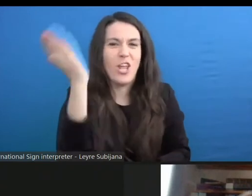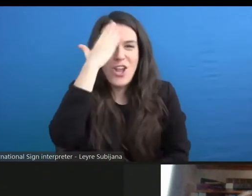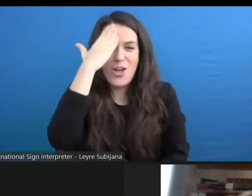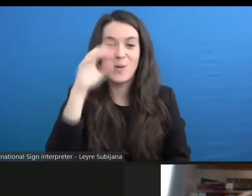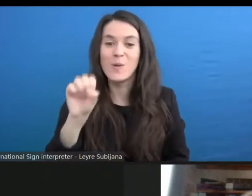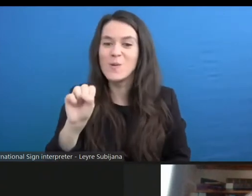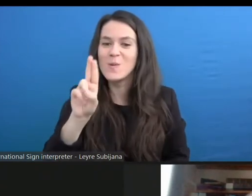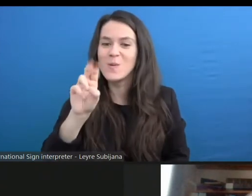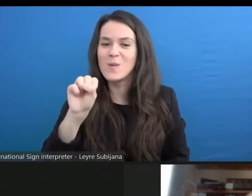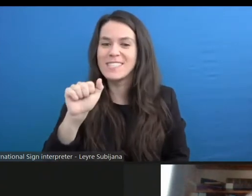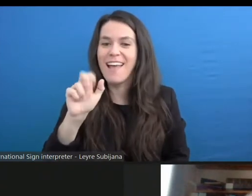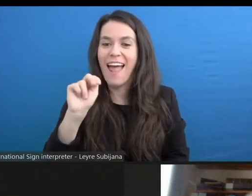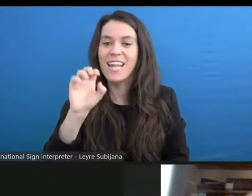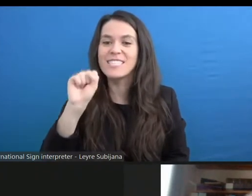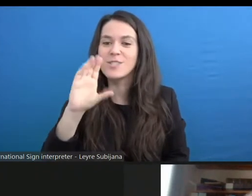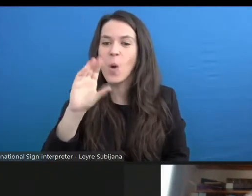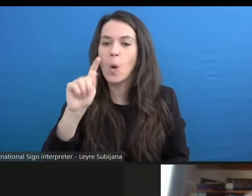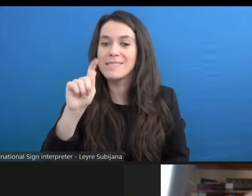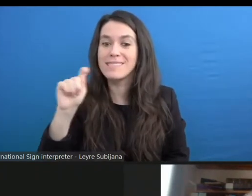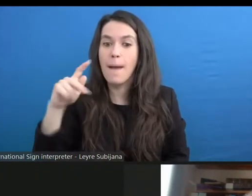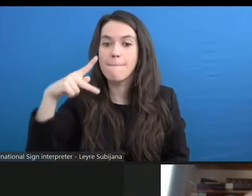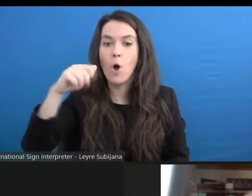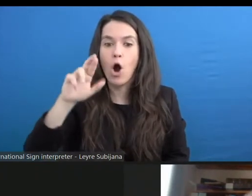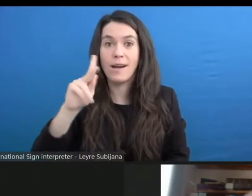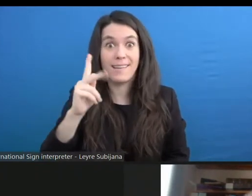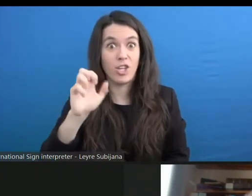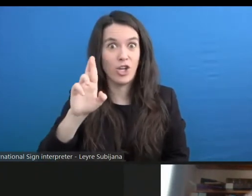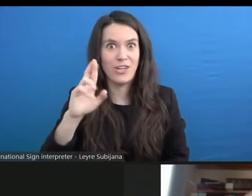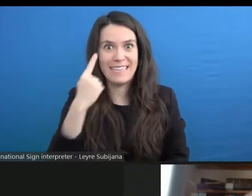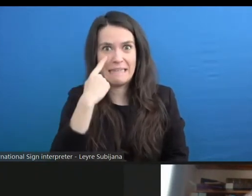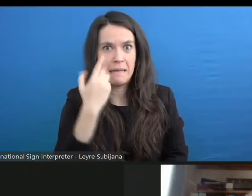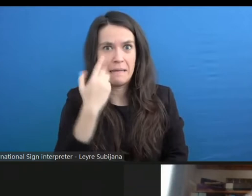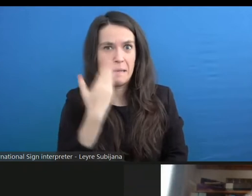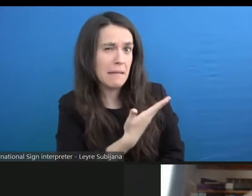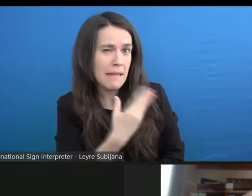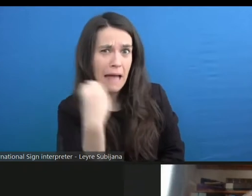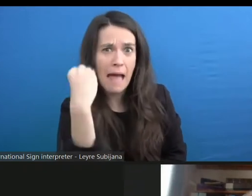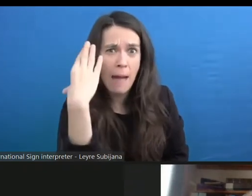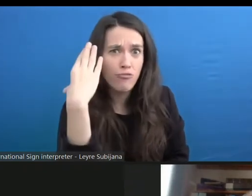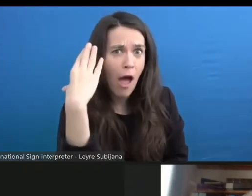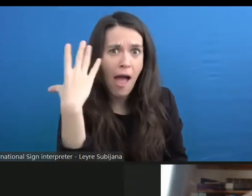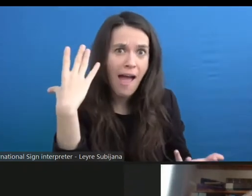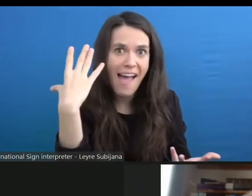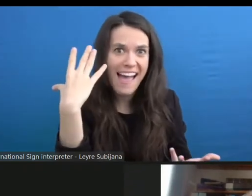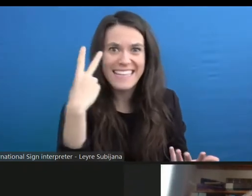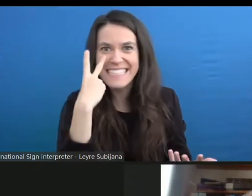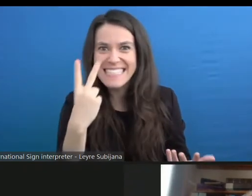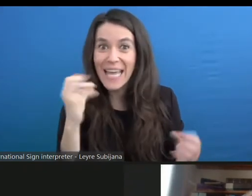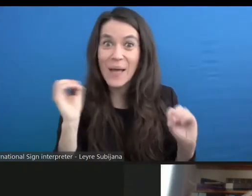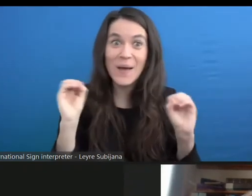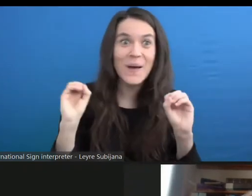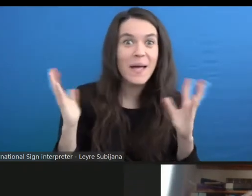your camera on. So I'm asking for some support from our technical team to allow for